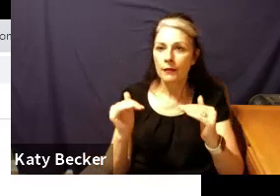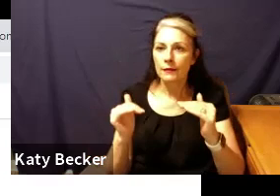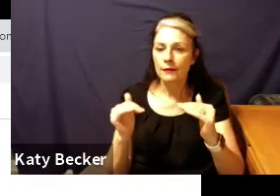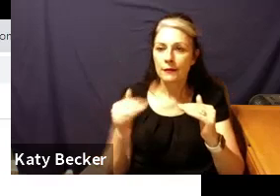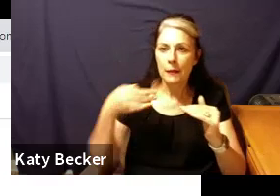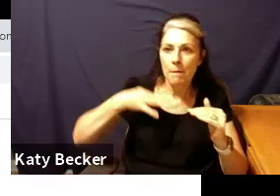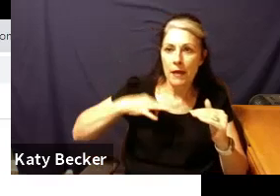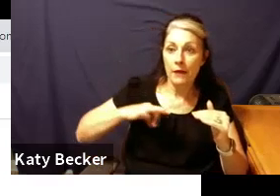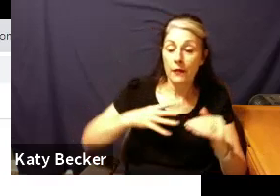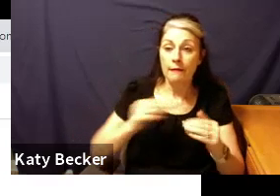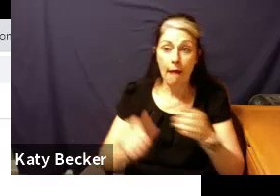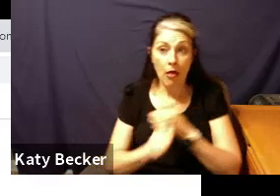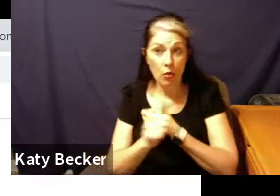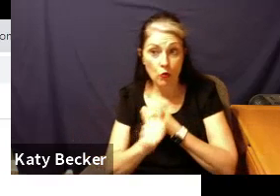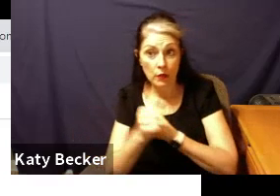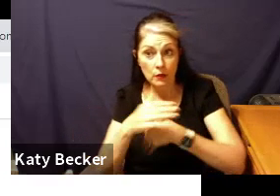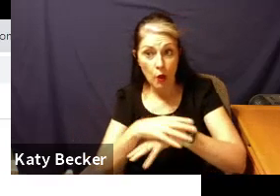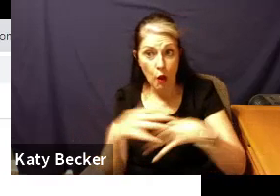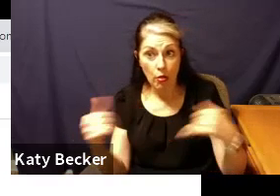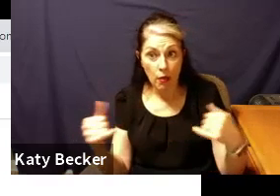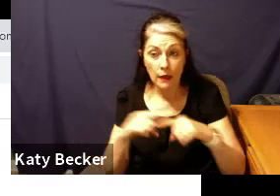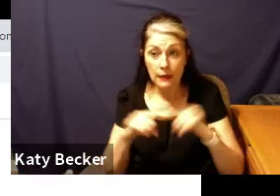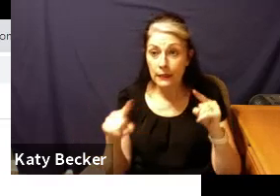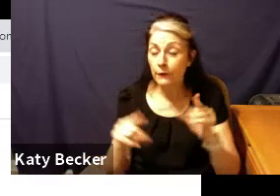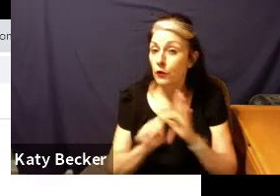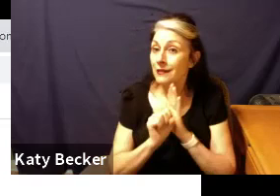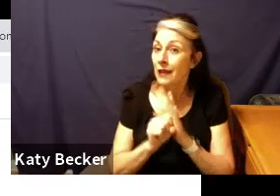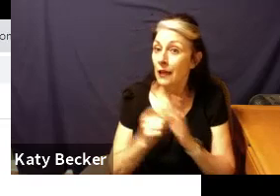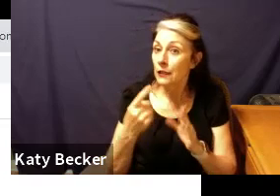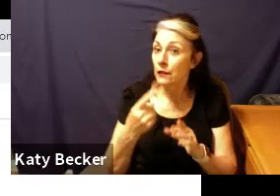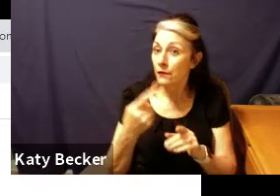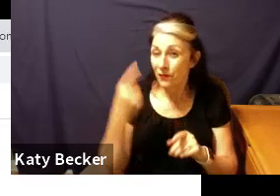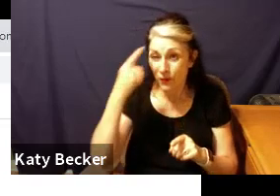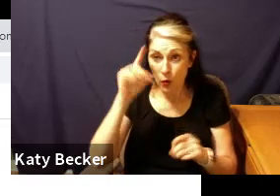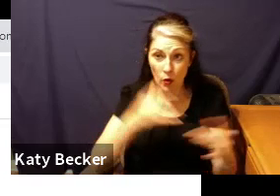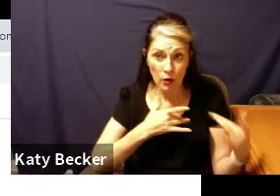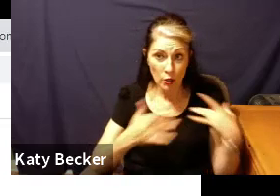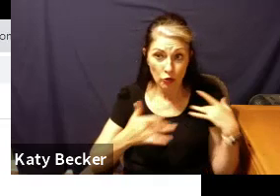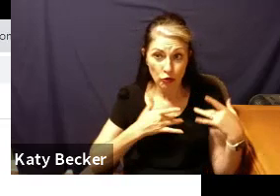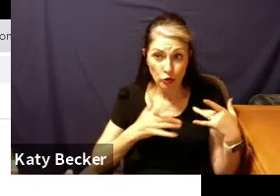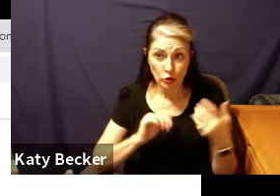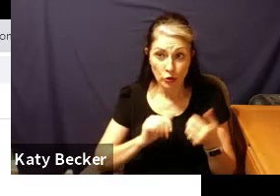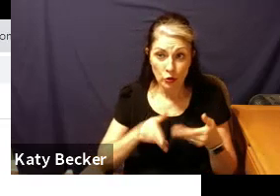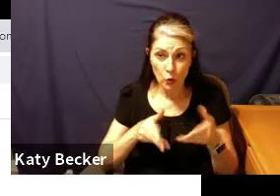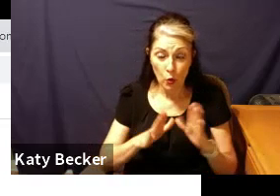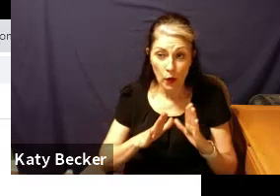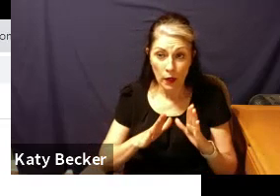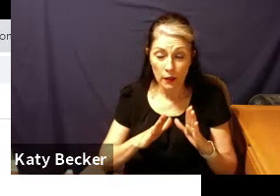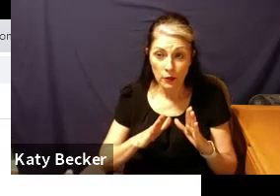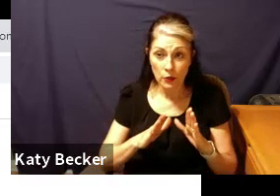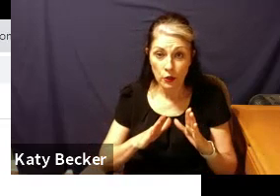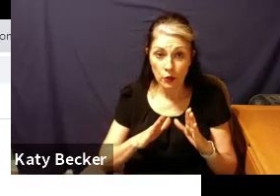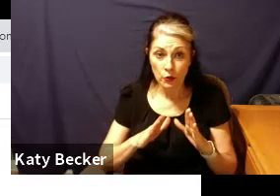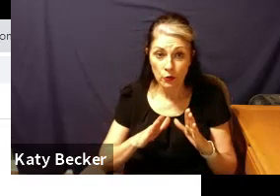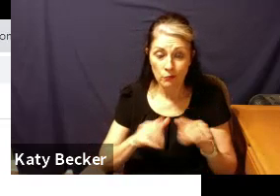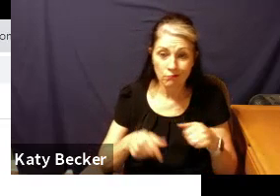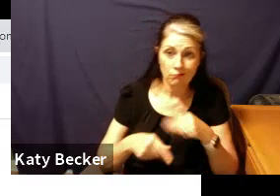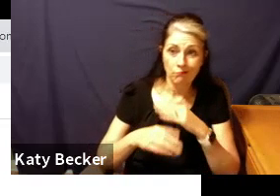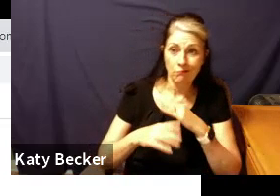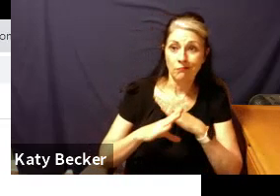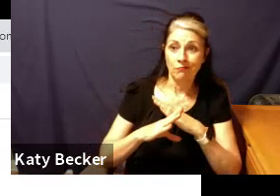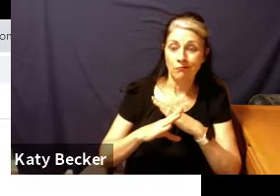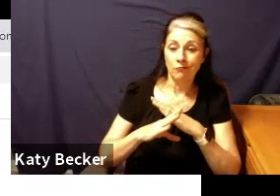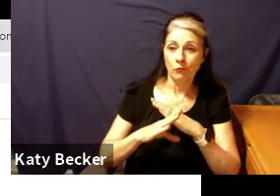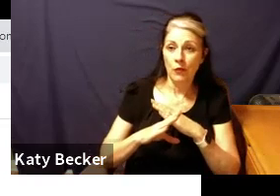being online, and different signs for concern and ways to preempt them, and as well